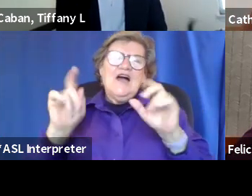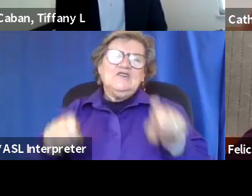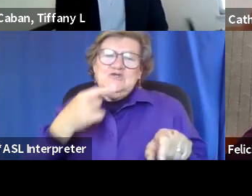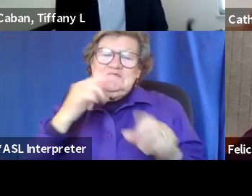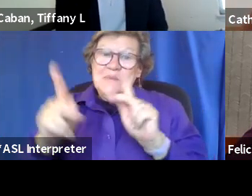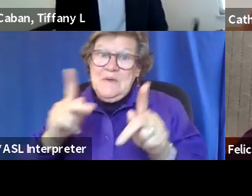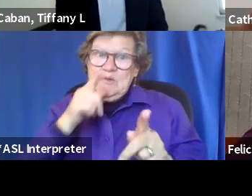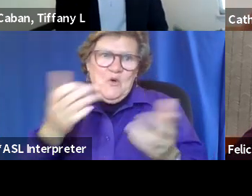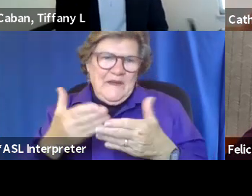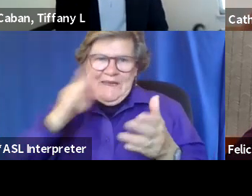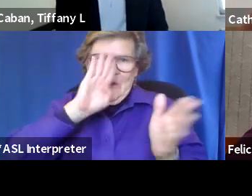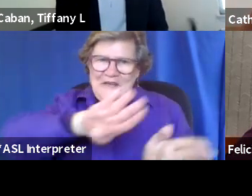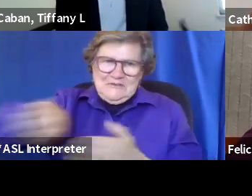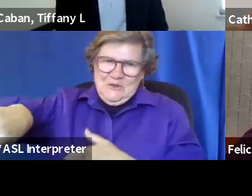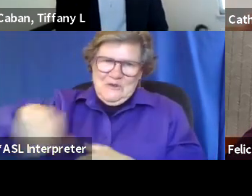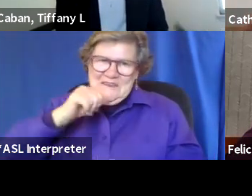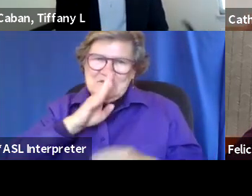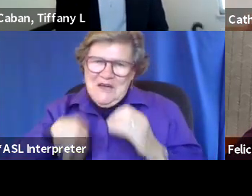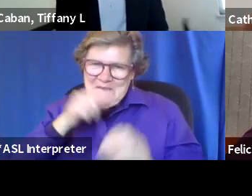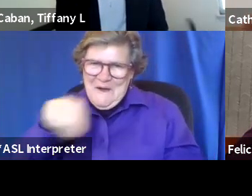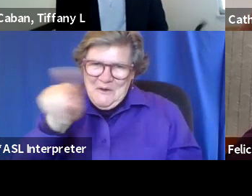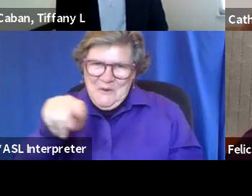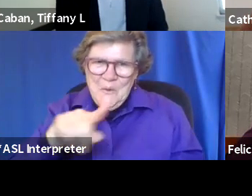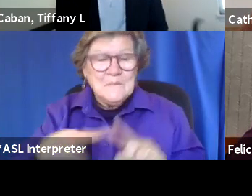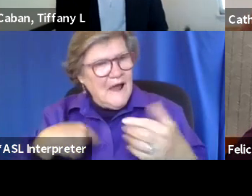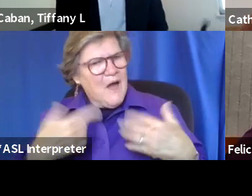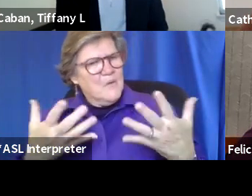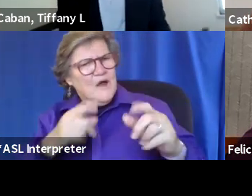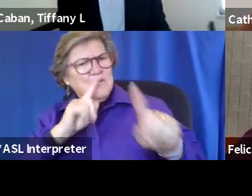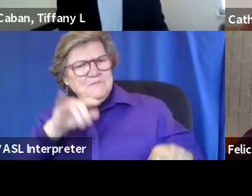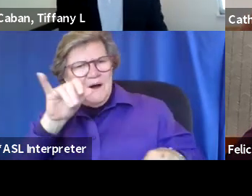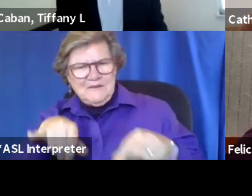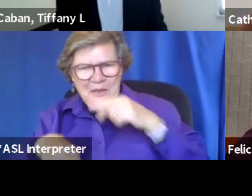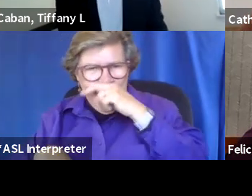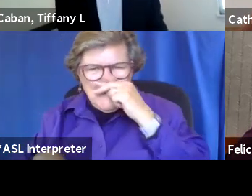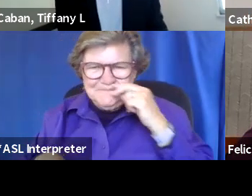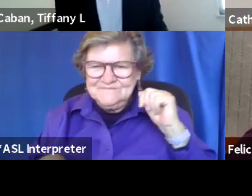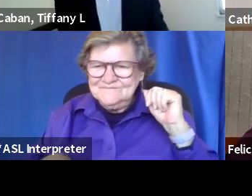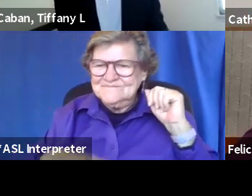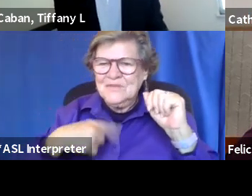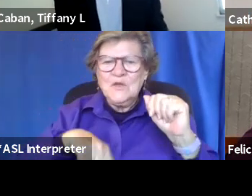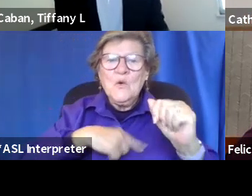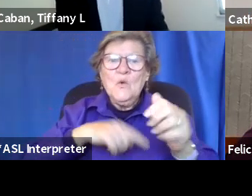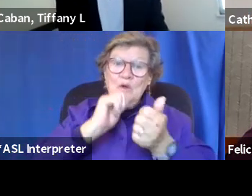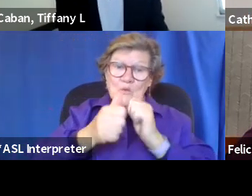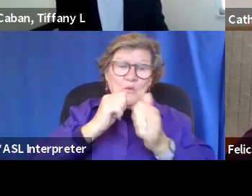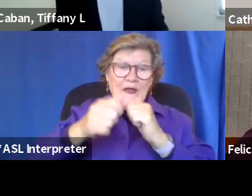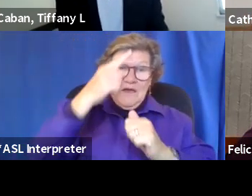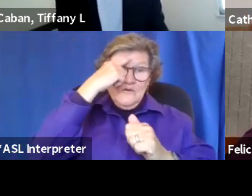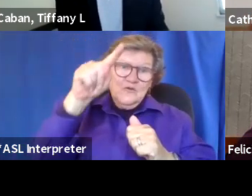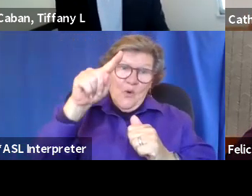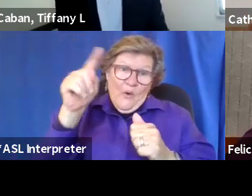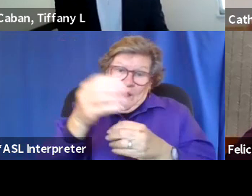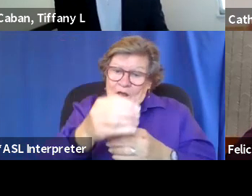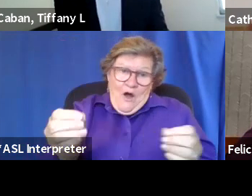excluded. Well, and I also want to respond to that, right? Because when we talk about that, we're running for an office. And so talking about